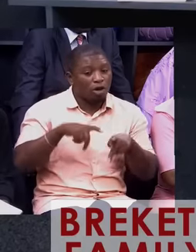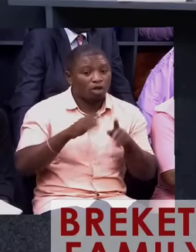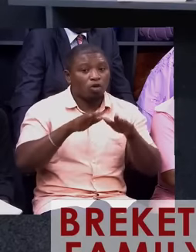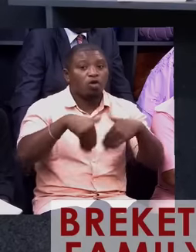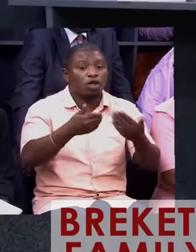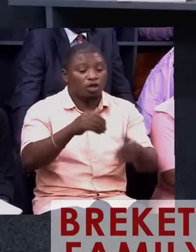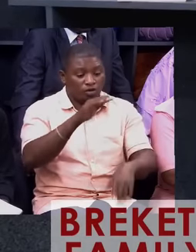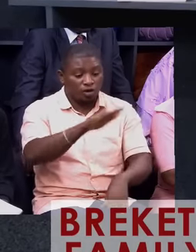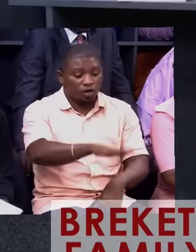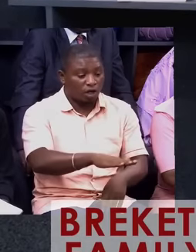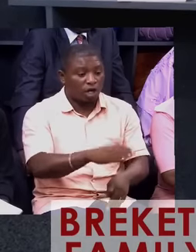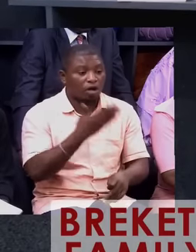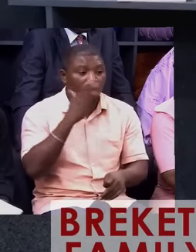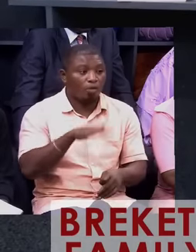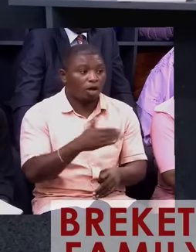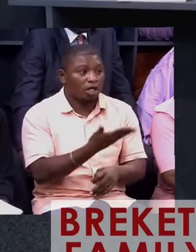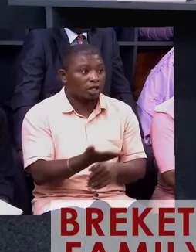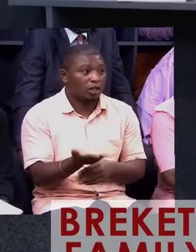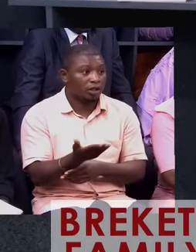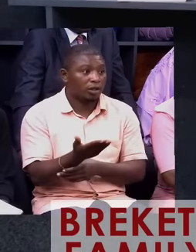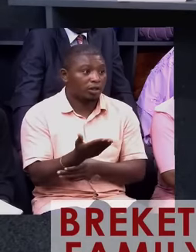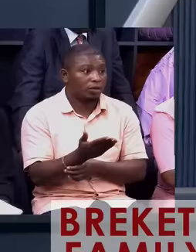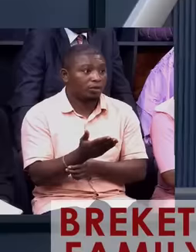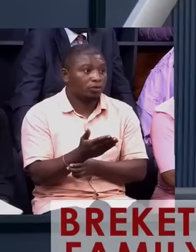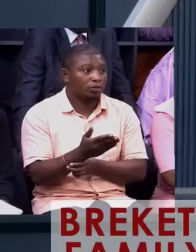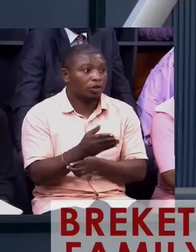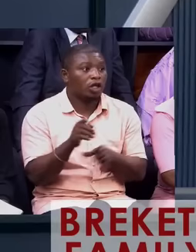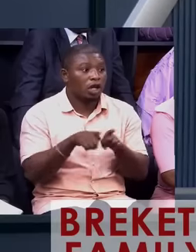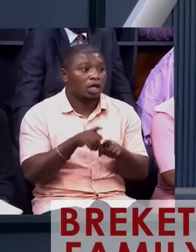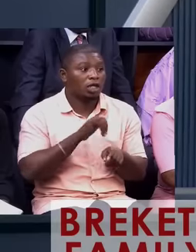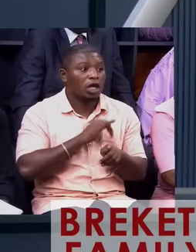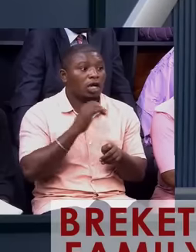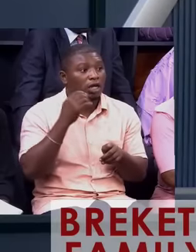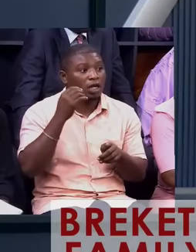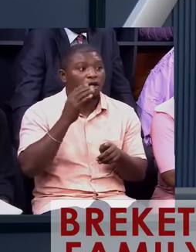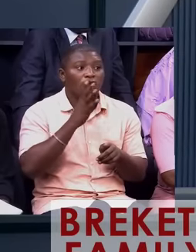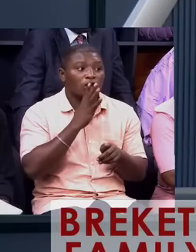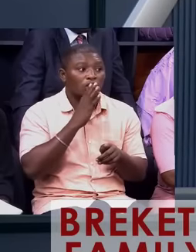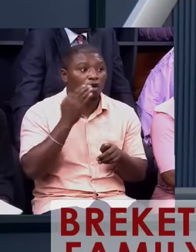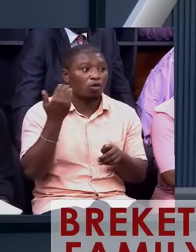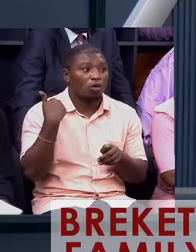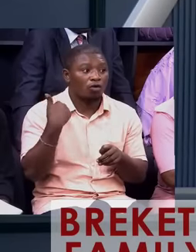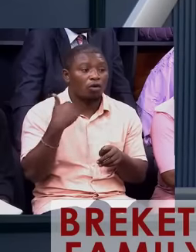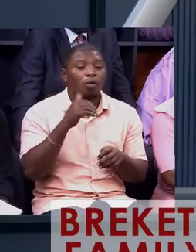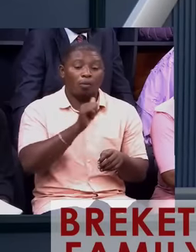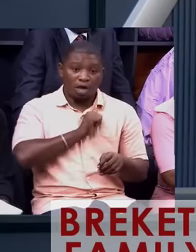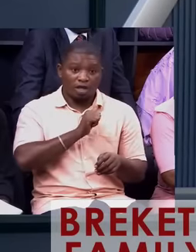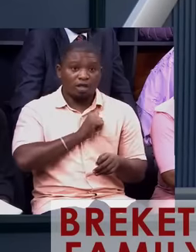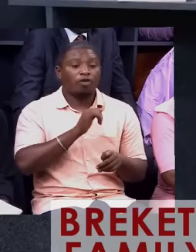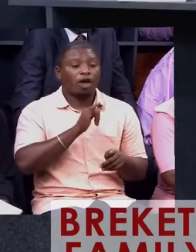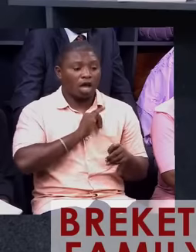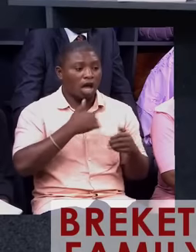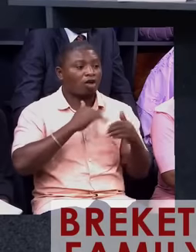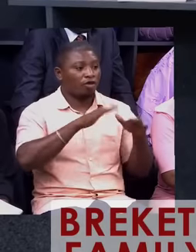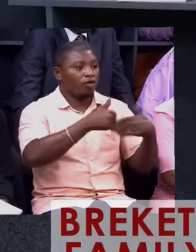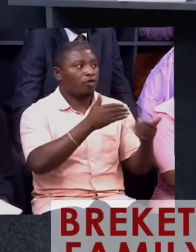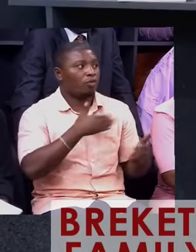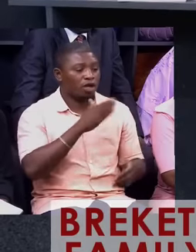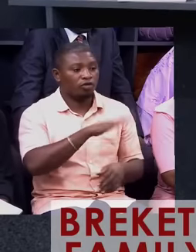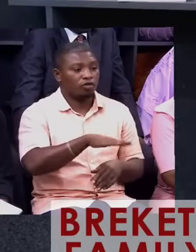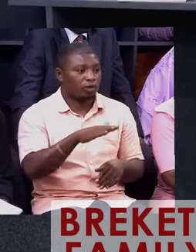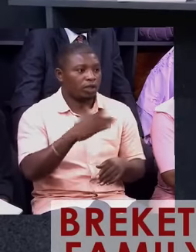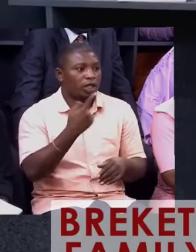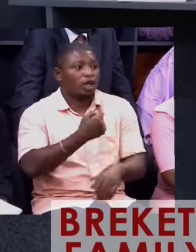him as I talk before you no think I don't think as I talk before me myself I don't give my children the the